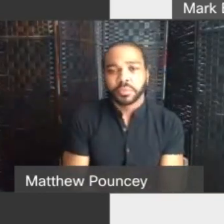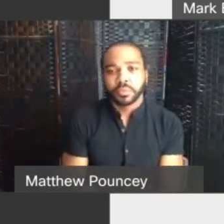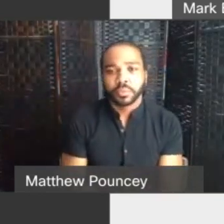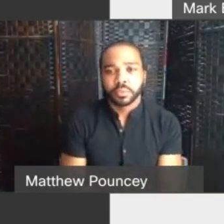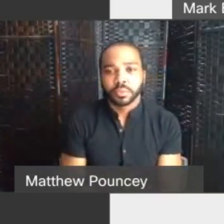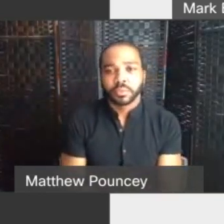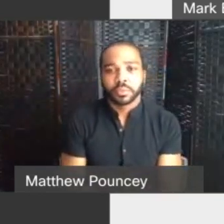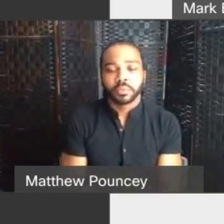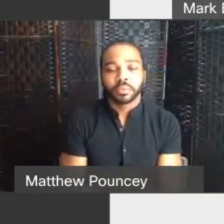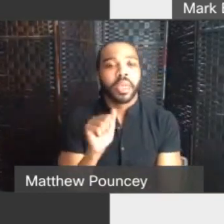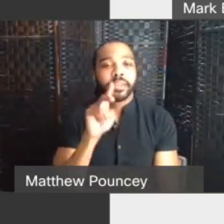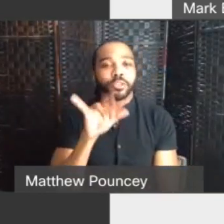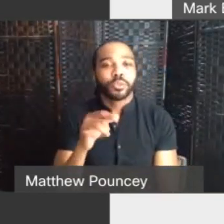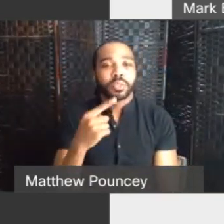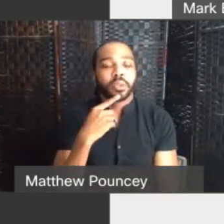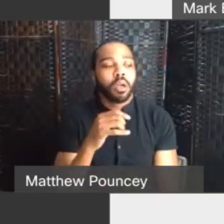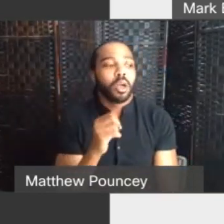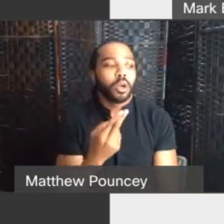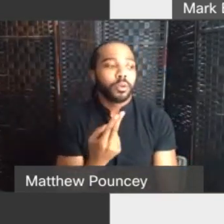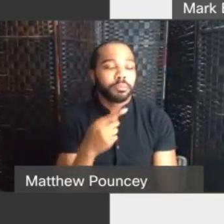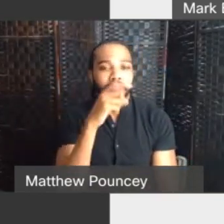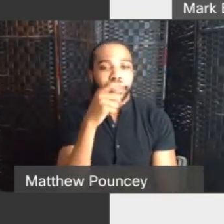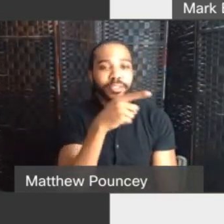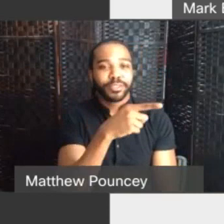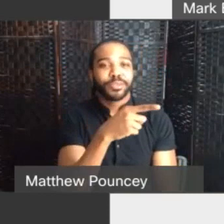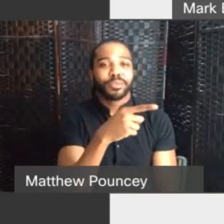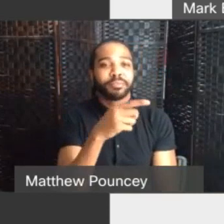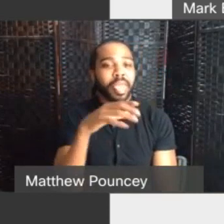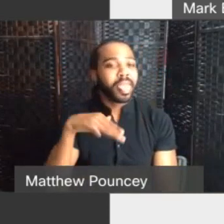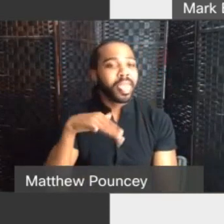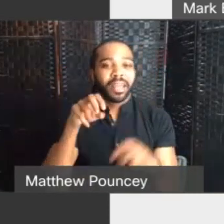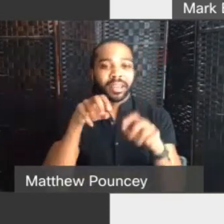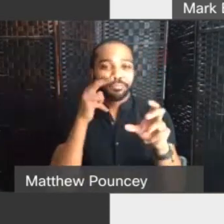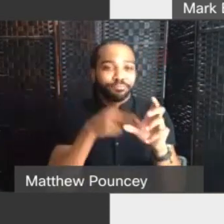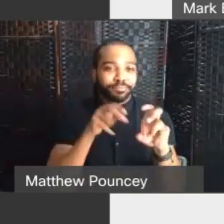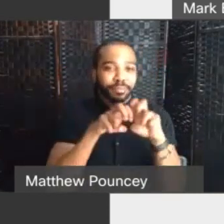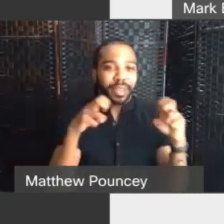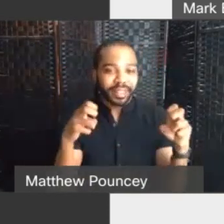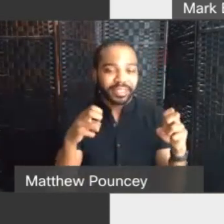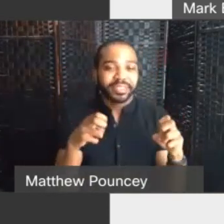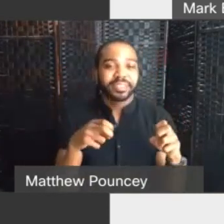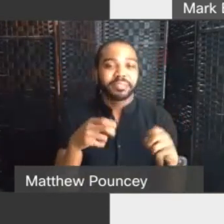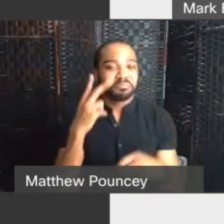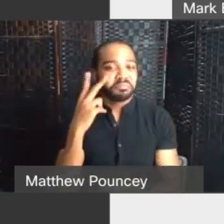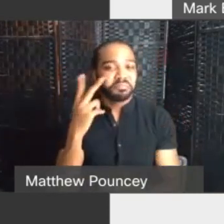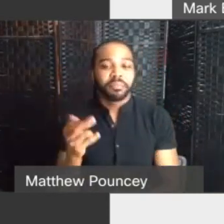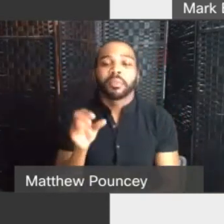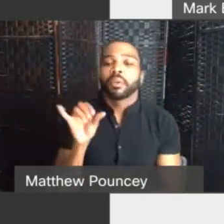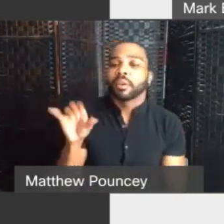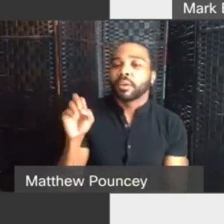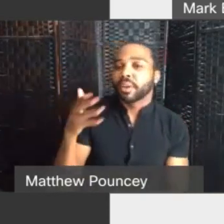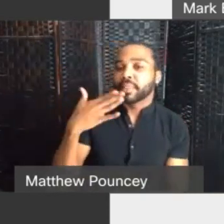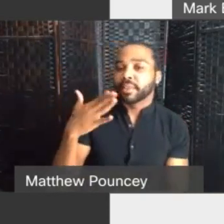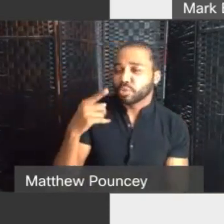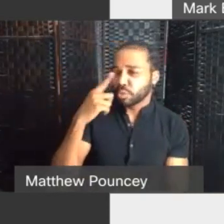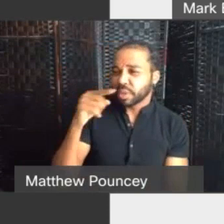Oh, because it was to the panelists and you weren't yet a panelist. Thanks. Okay, if you could copy paste